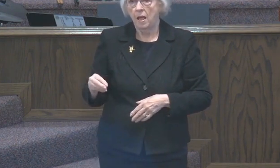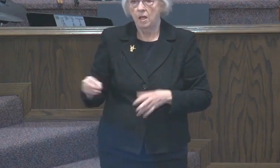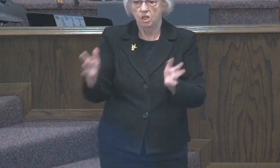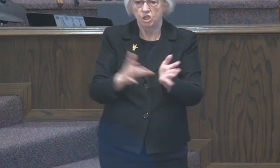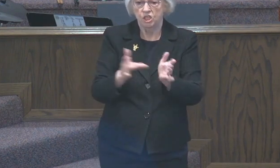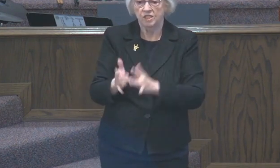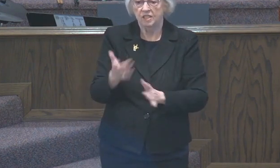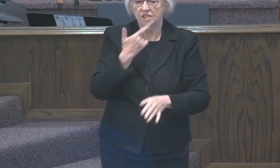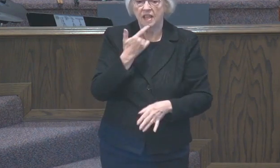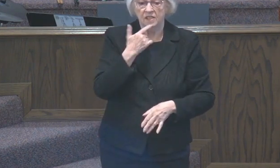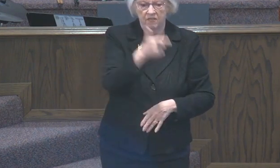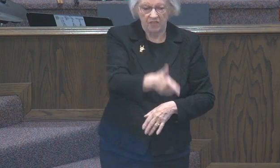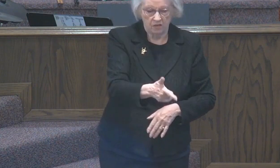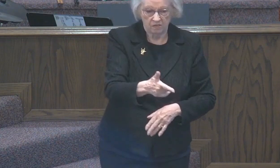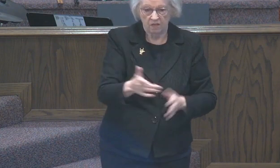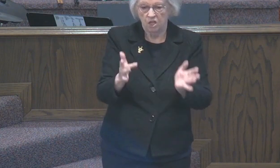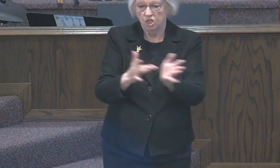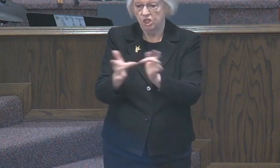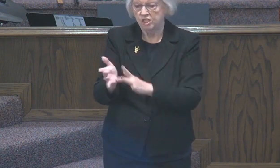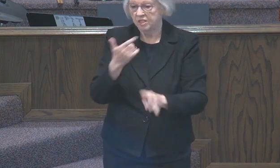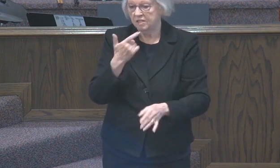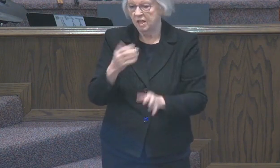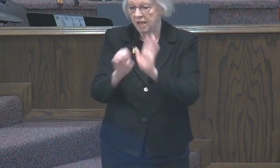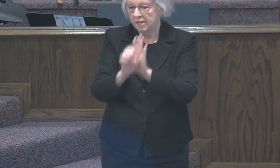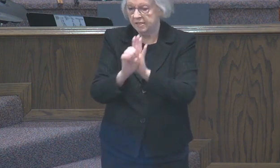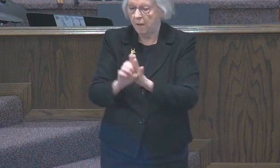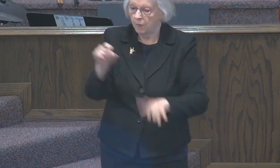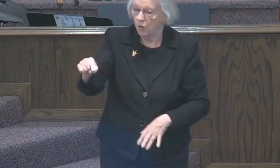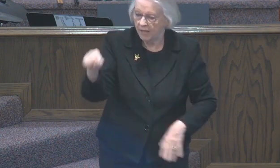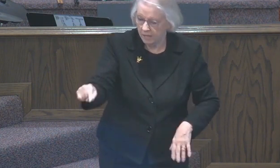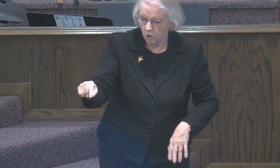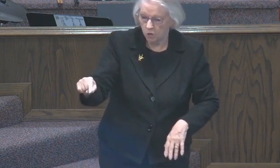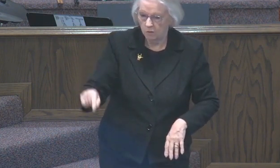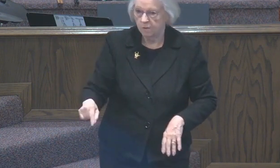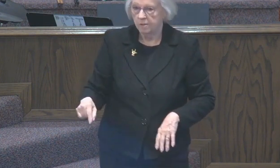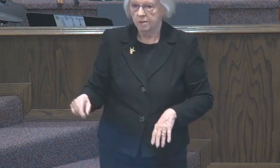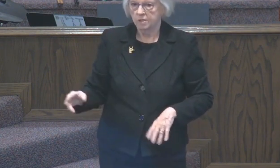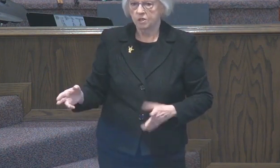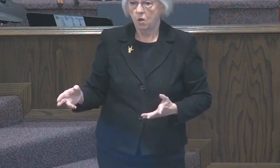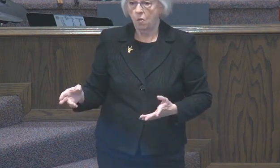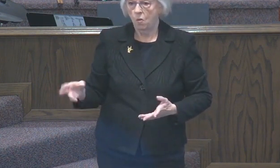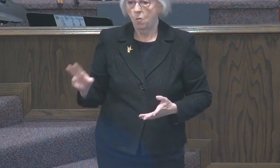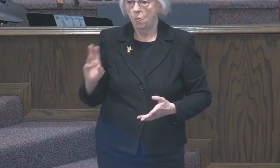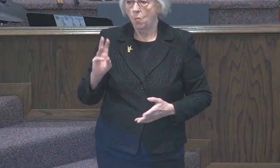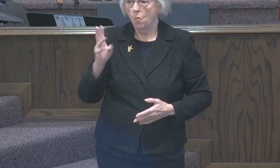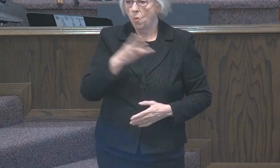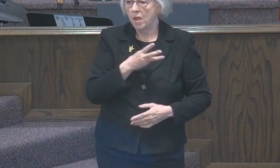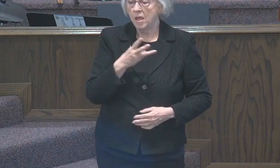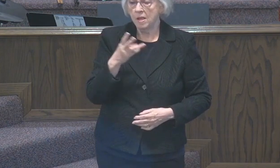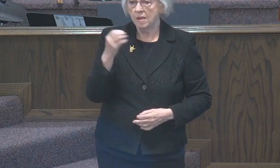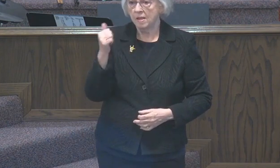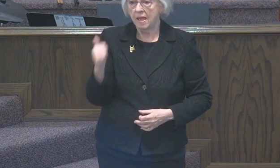teaching this here. Jesus is teaching this here. Well, the danger in that is we can say about a certain passage of